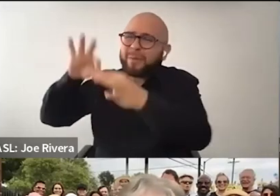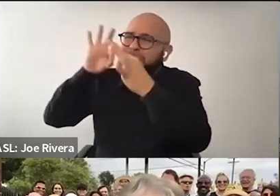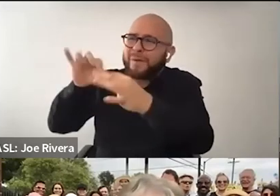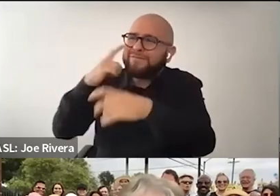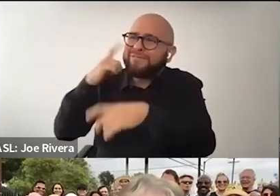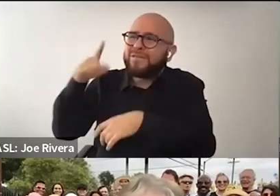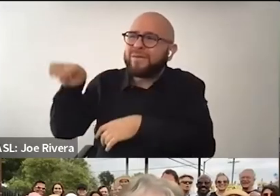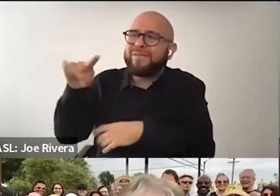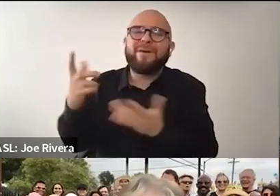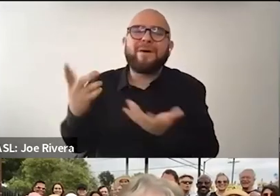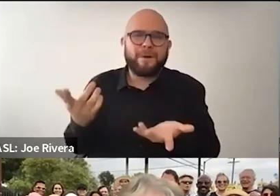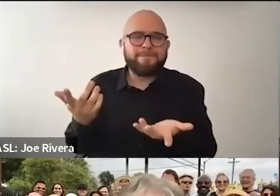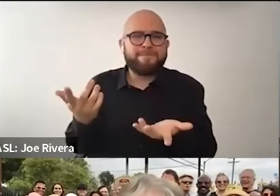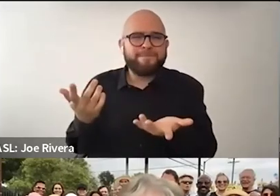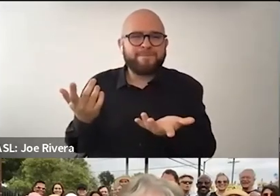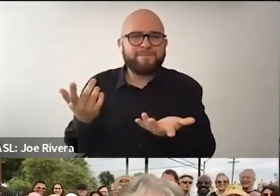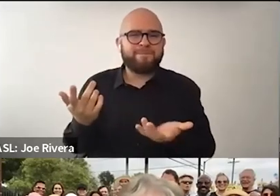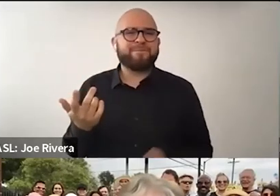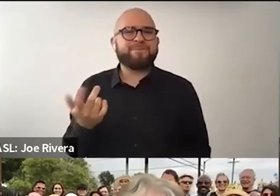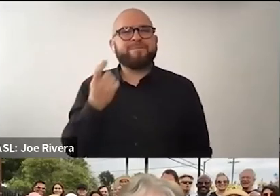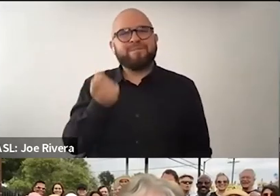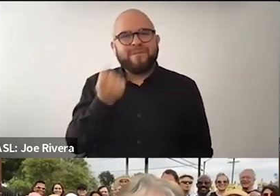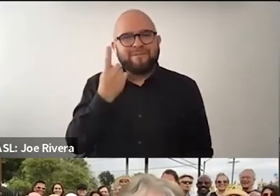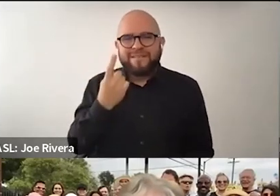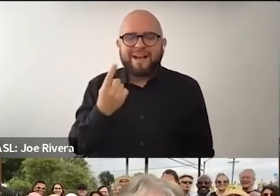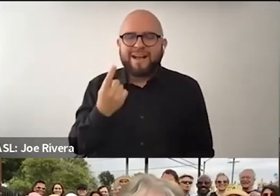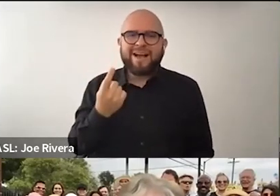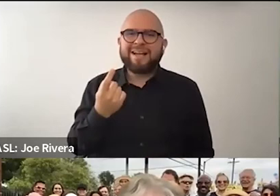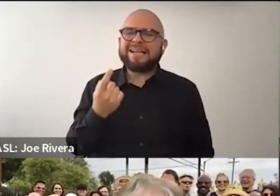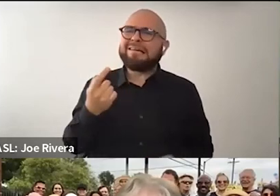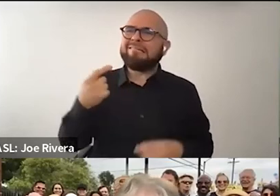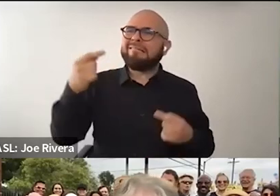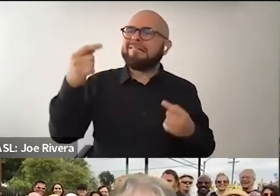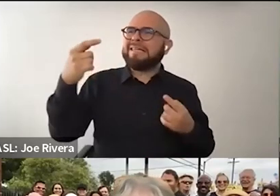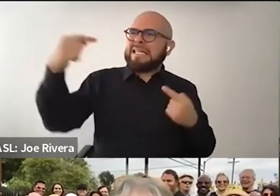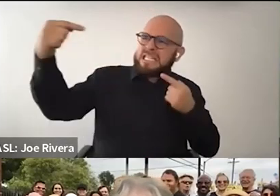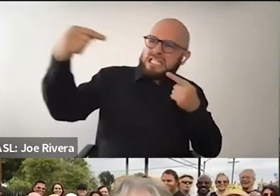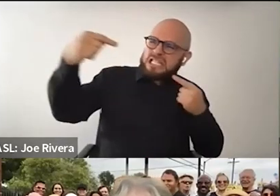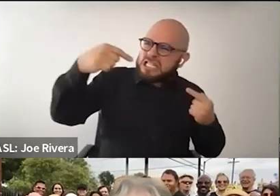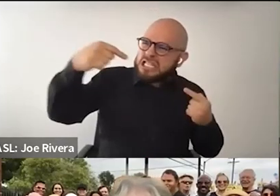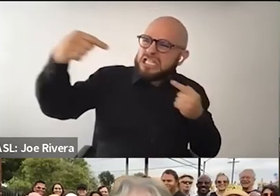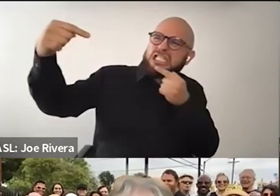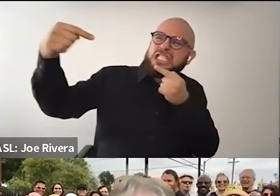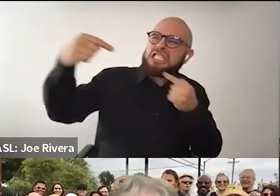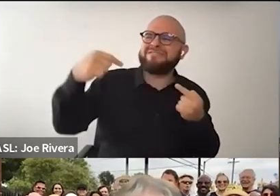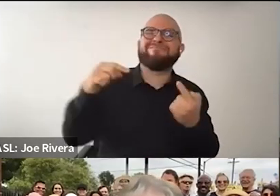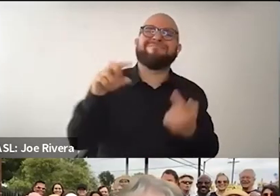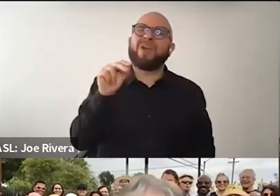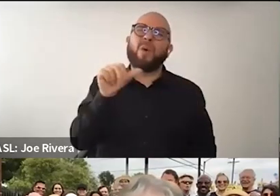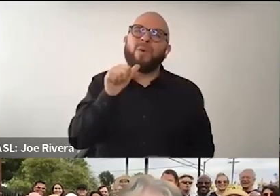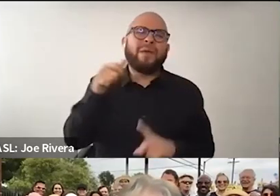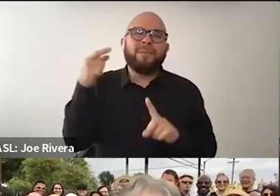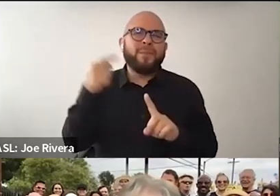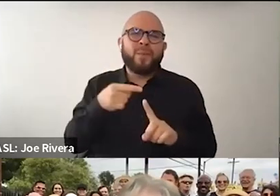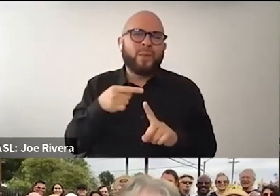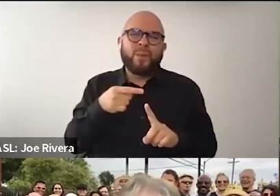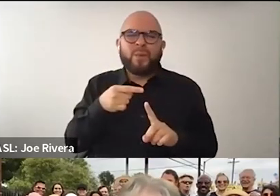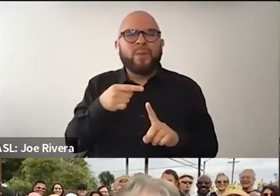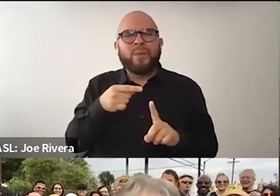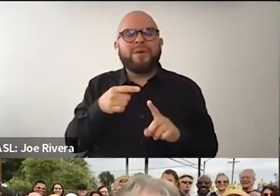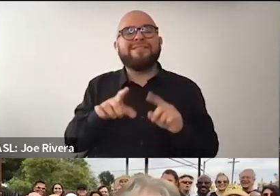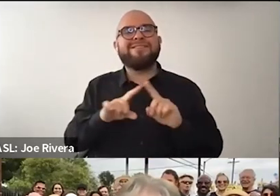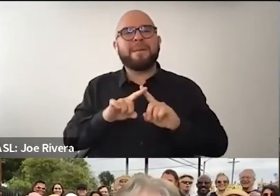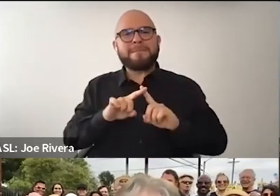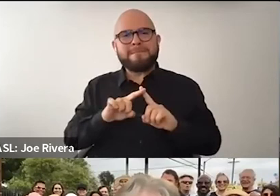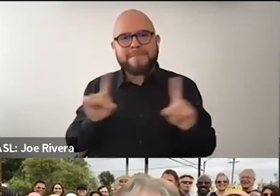not totally adversaries. It's not, you know, us against them, but we need to find a common path. So